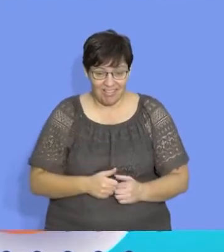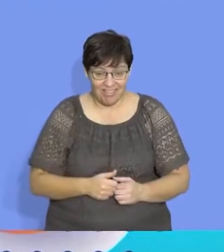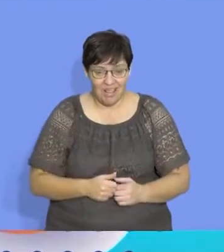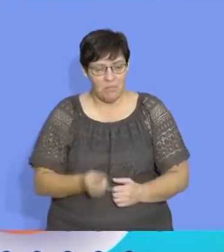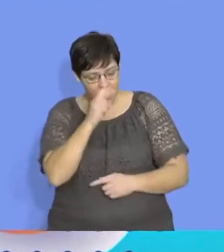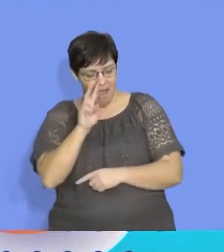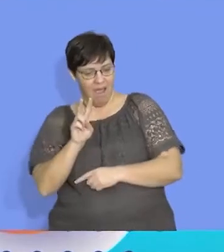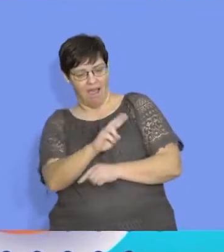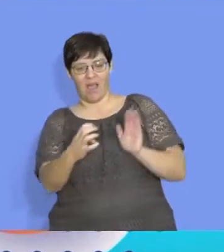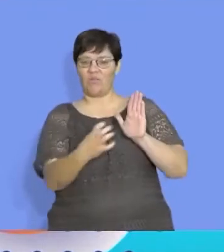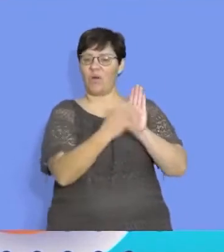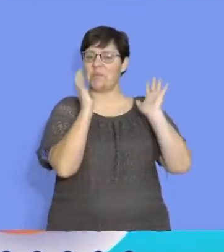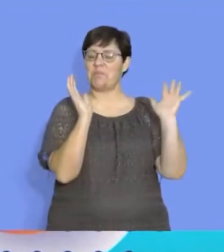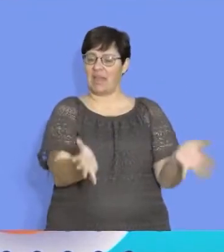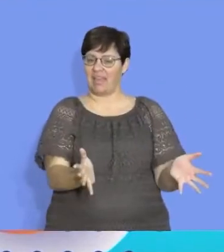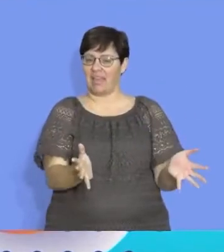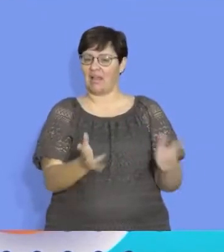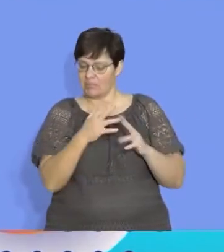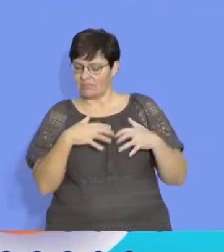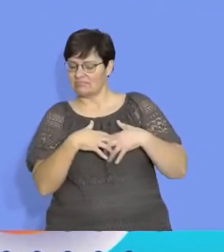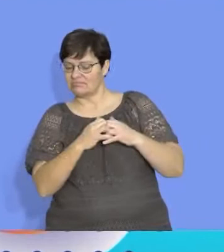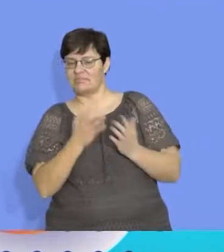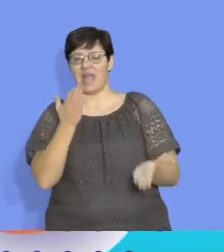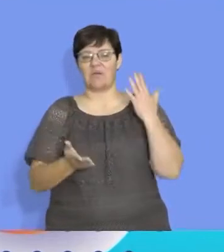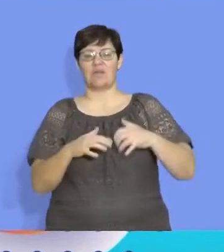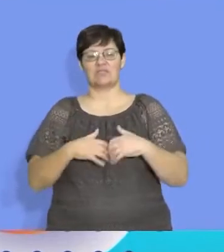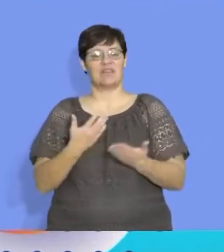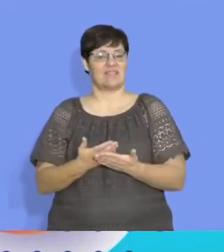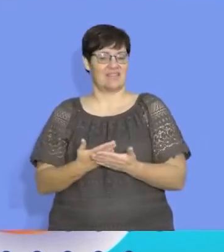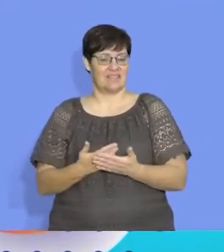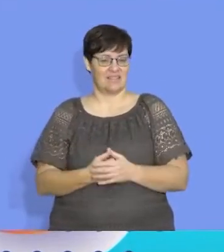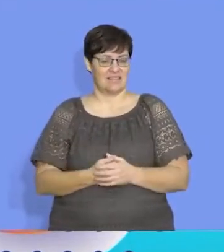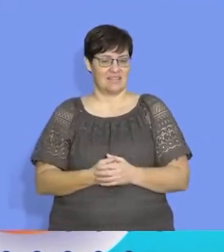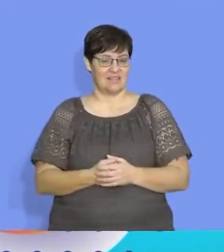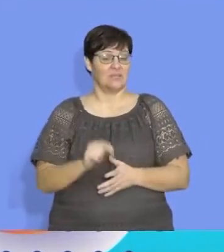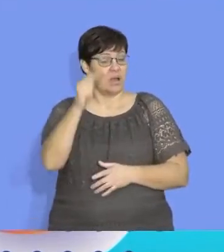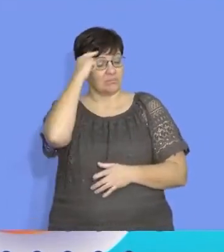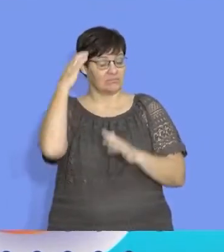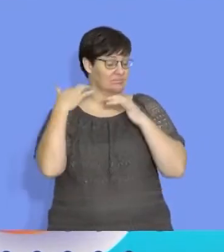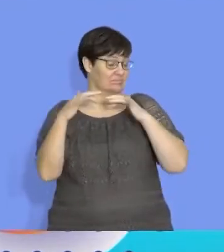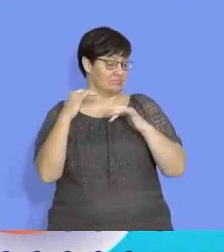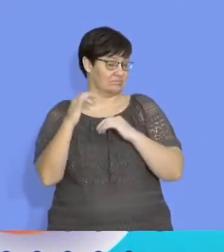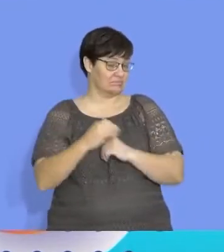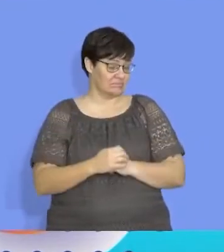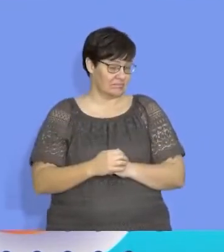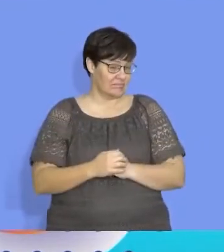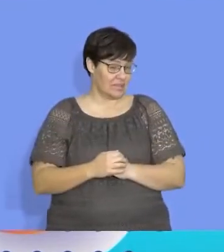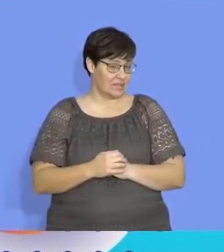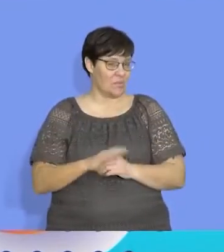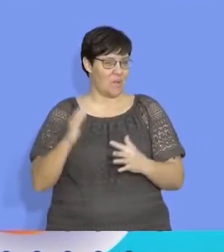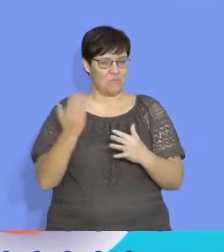by looking at a graph, we can establish an equation. Now, I want you to think about it very carefully while you